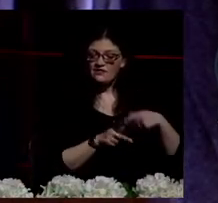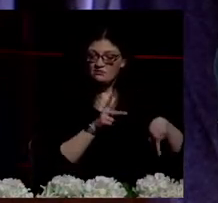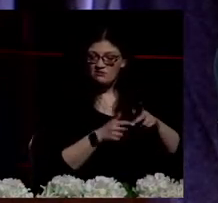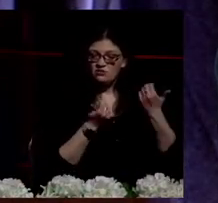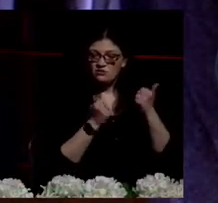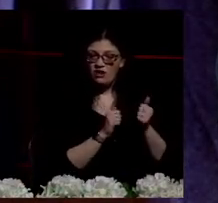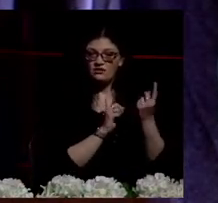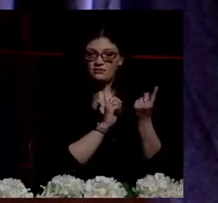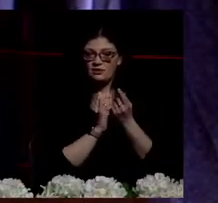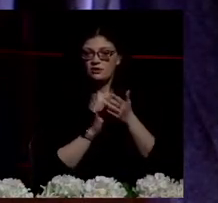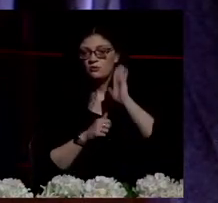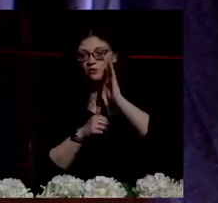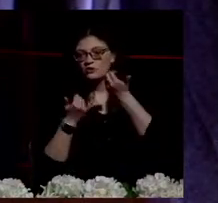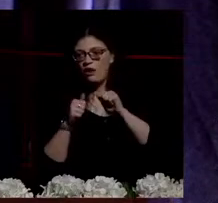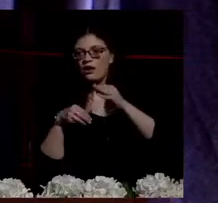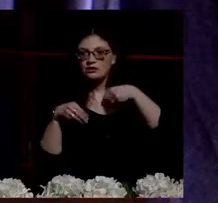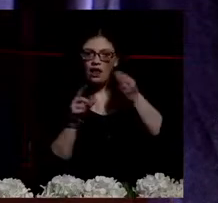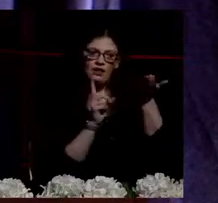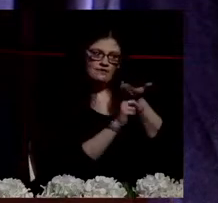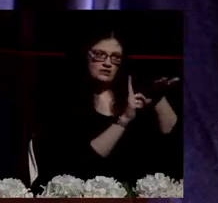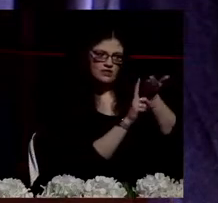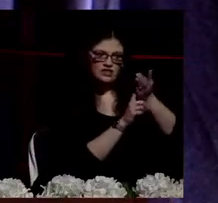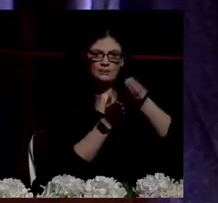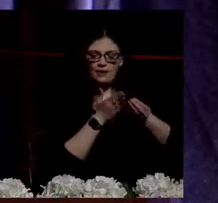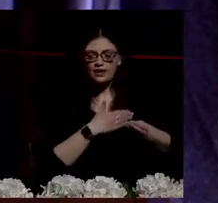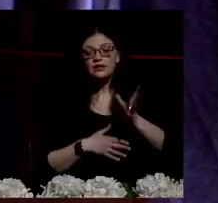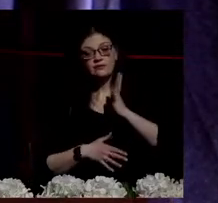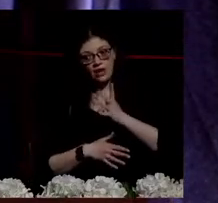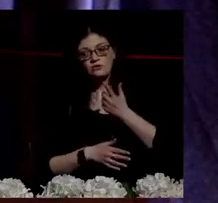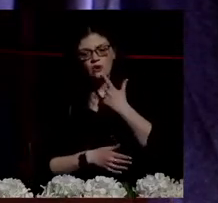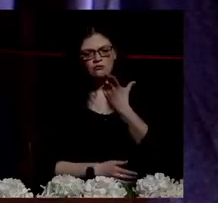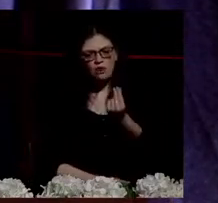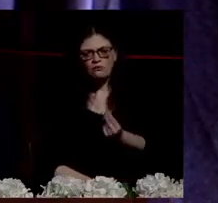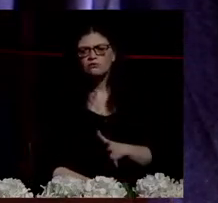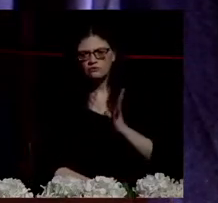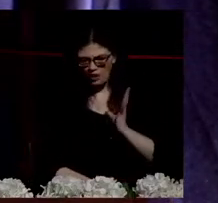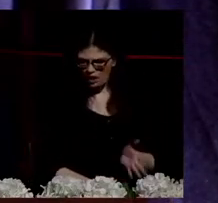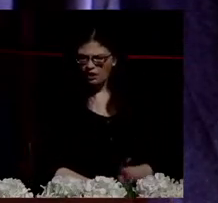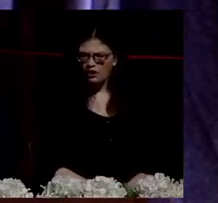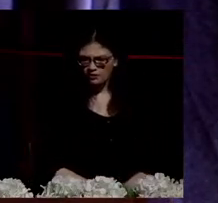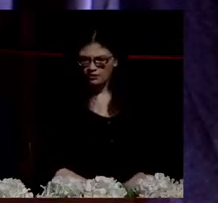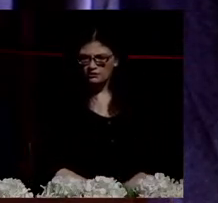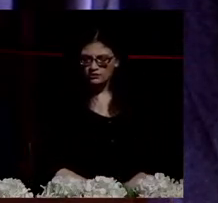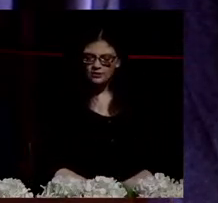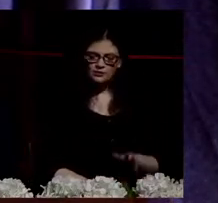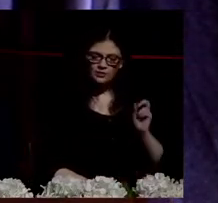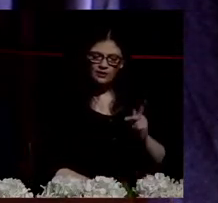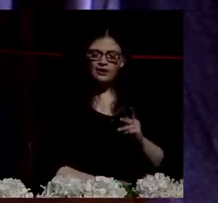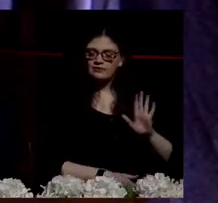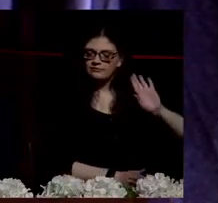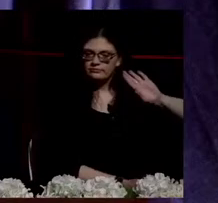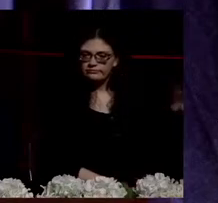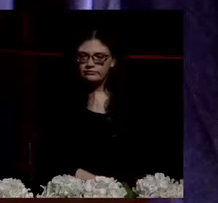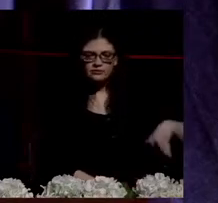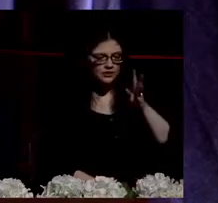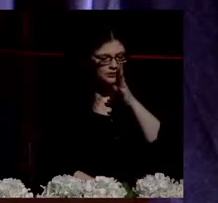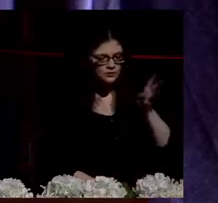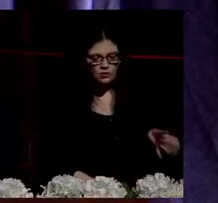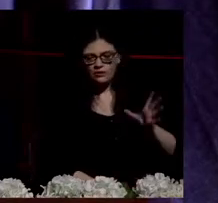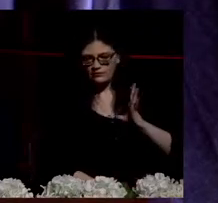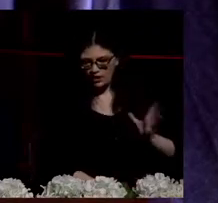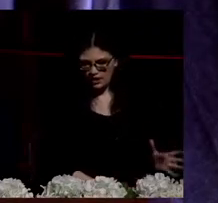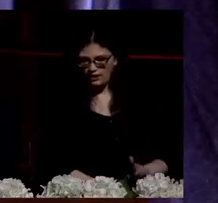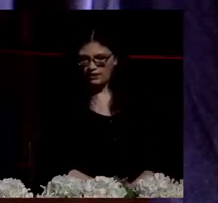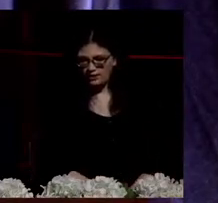you something too. It's okay to say no. It's okay to stop listening. If you must be convinced that you